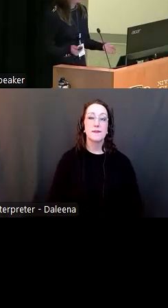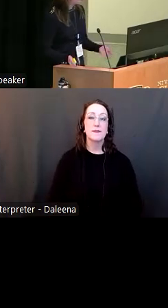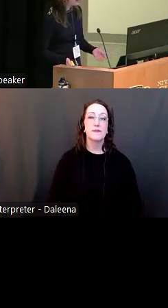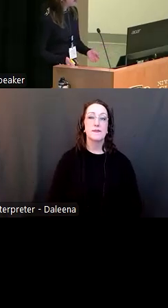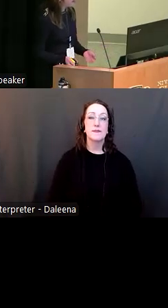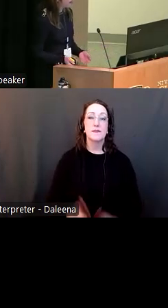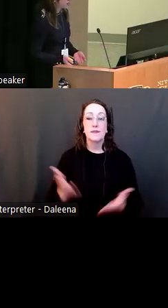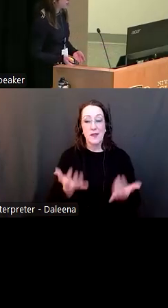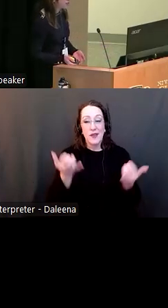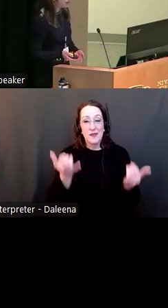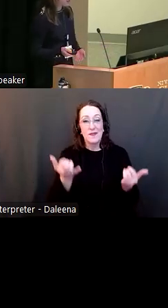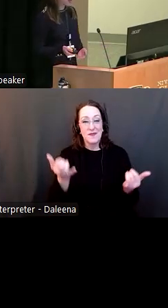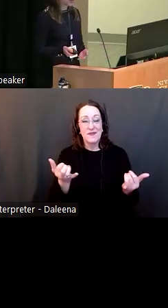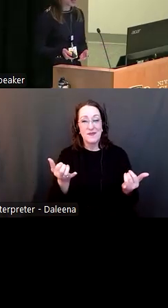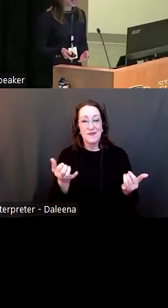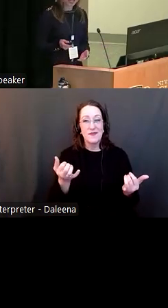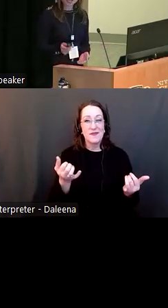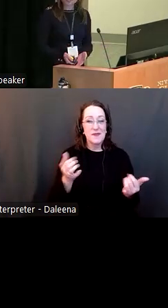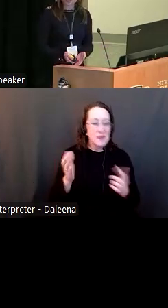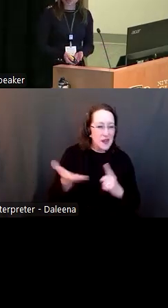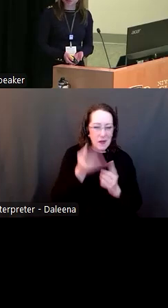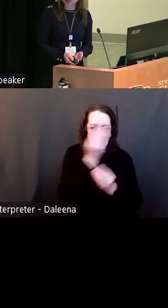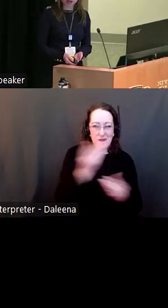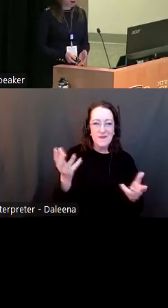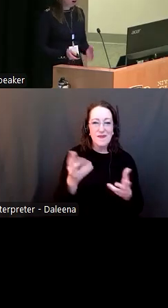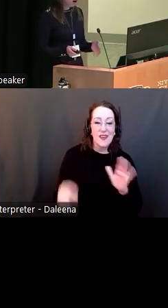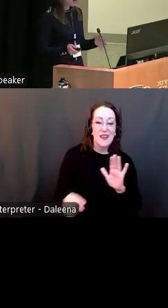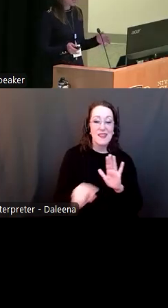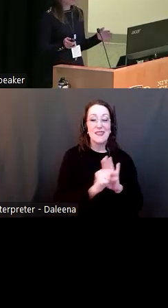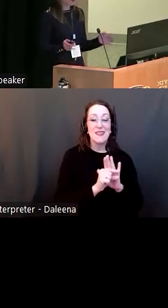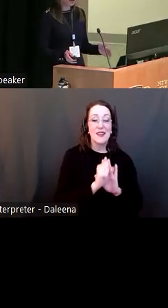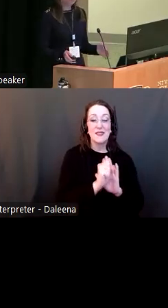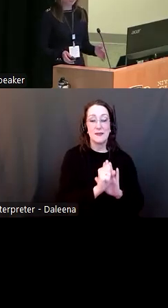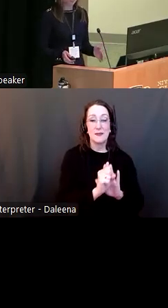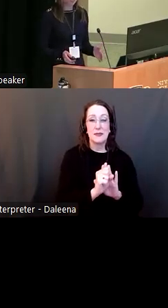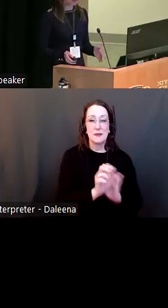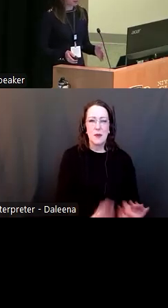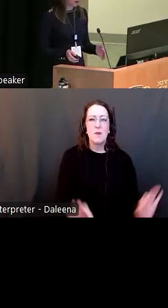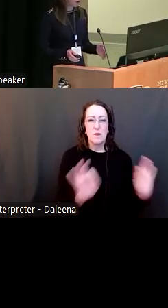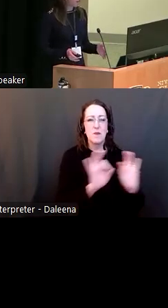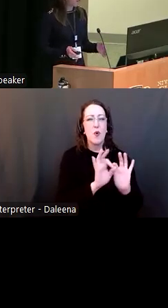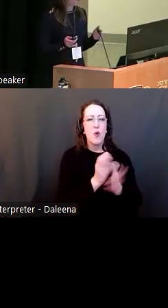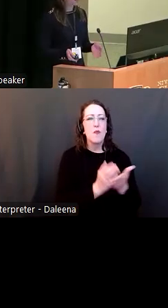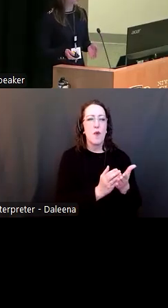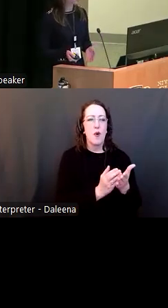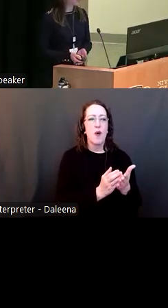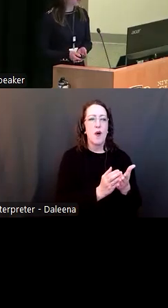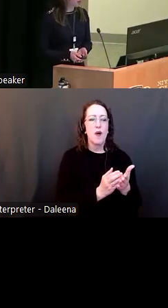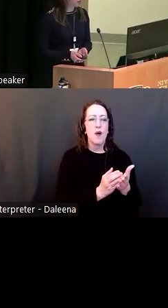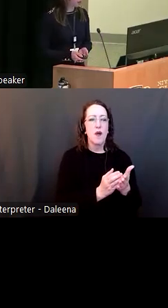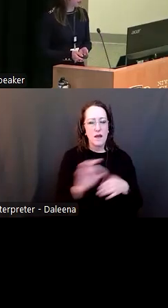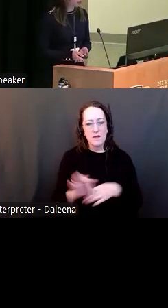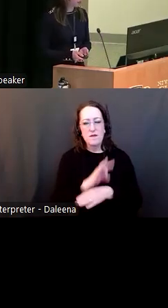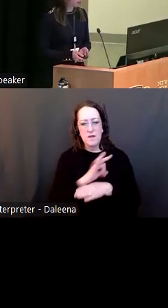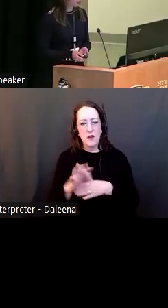I'm here today to convince you that negative symptoms are an important piece of the functional recovery